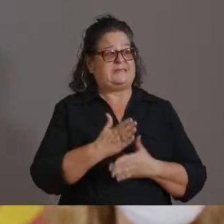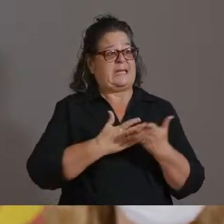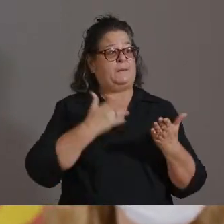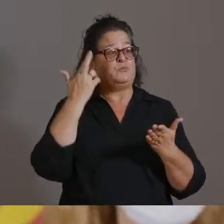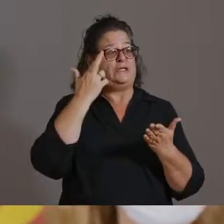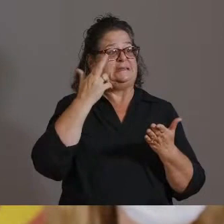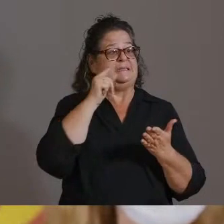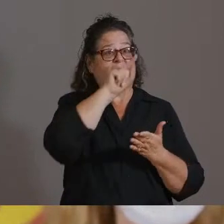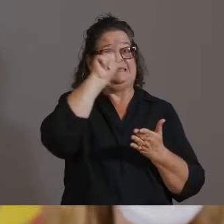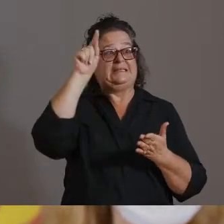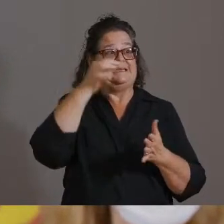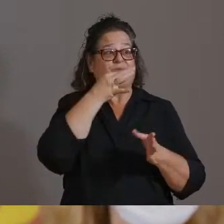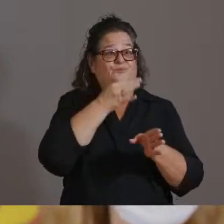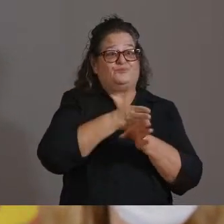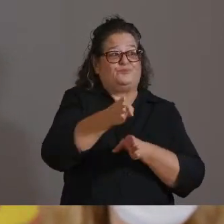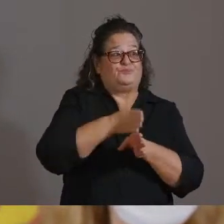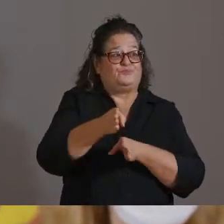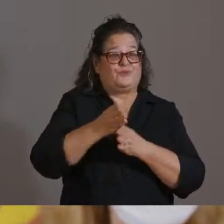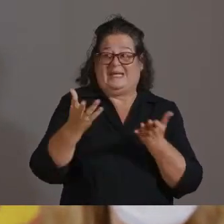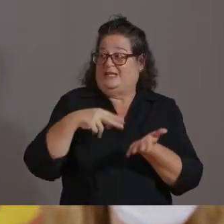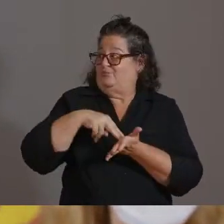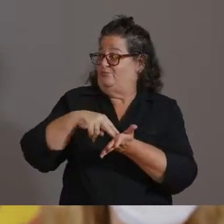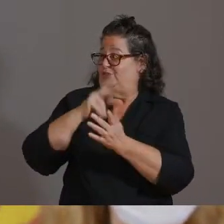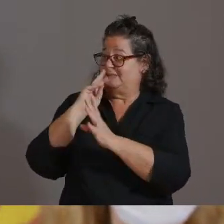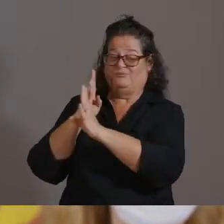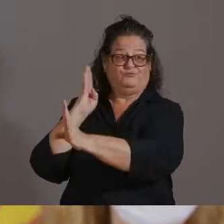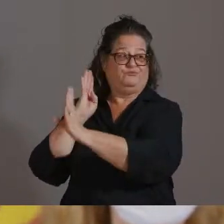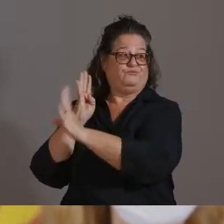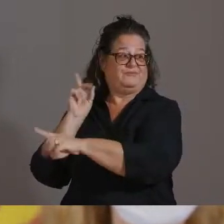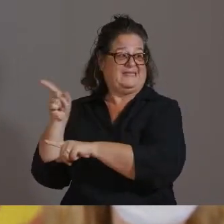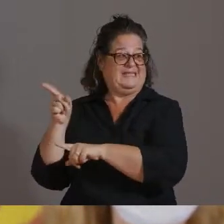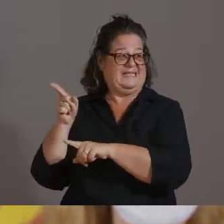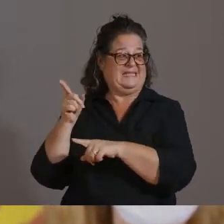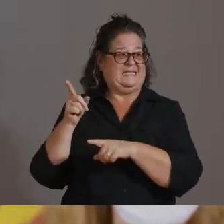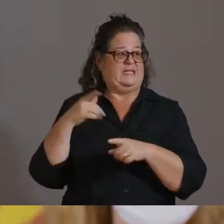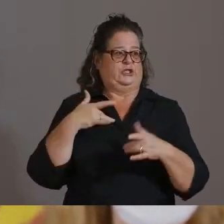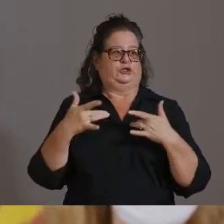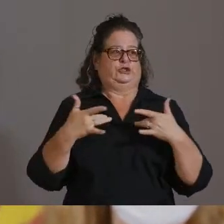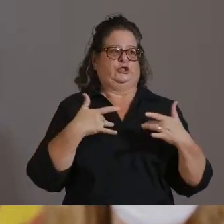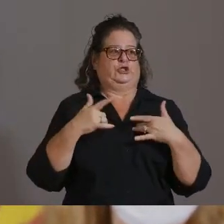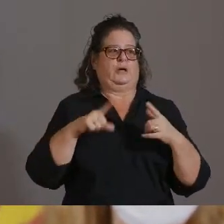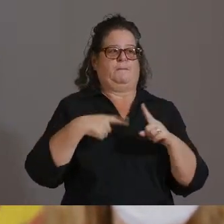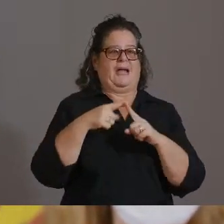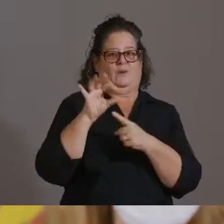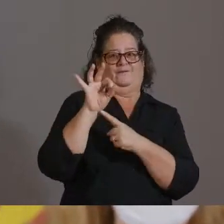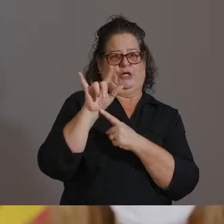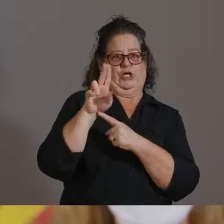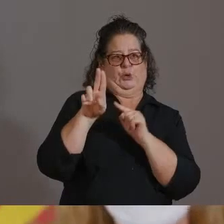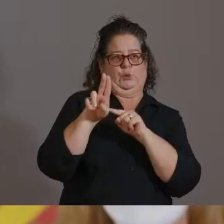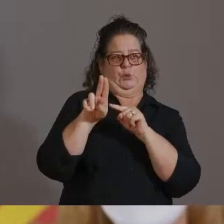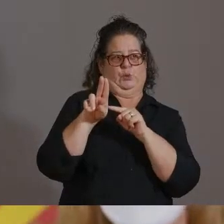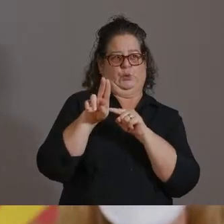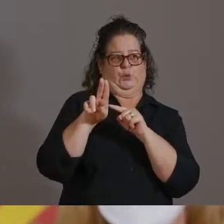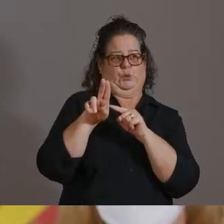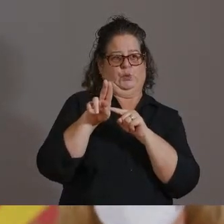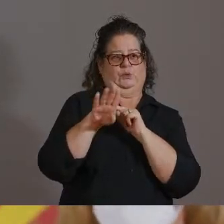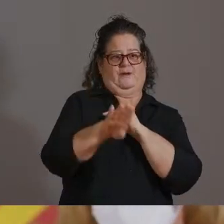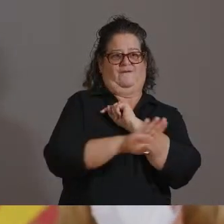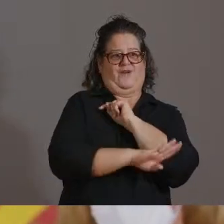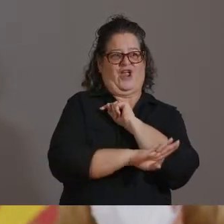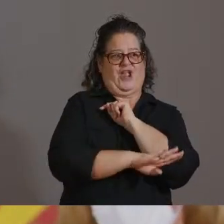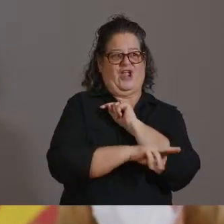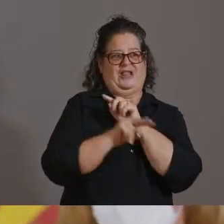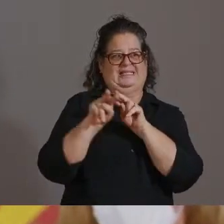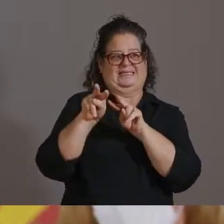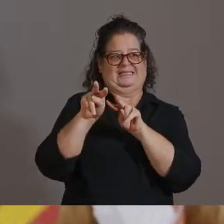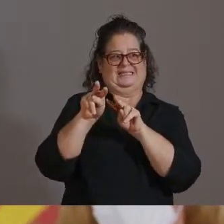is the big concern for the fall is flu season. and how that could complicate